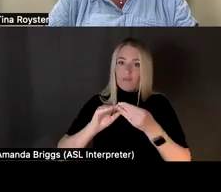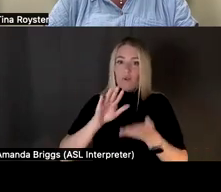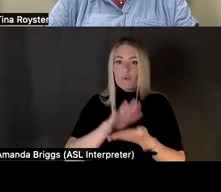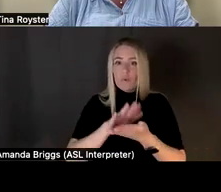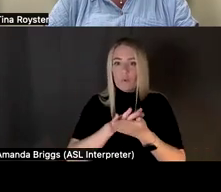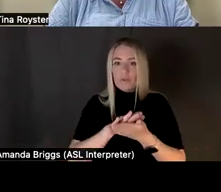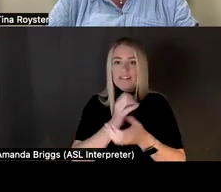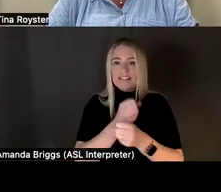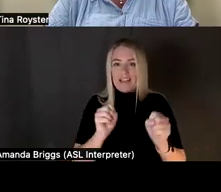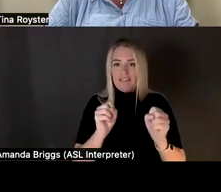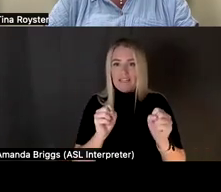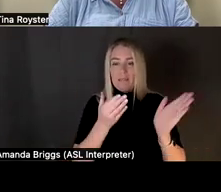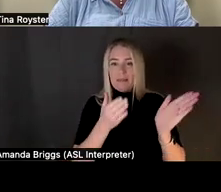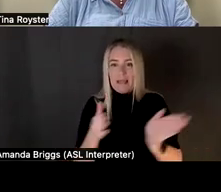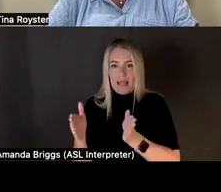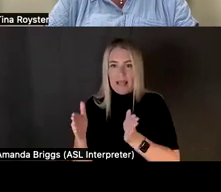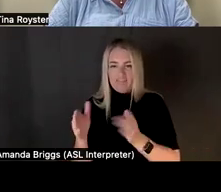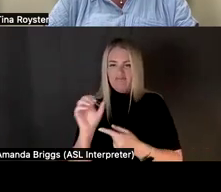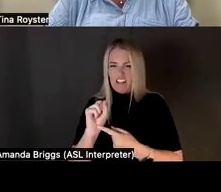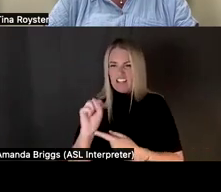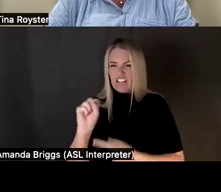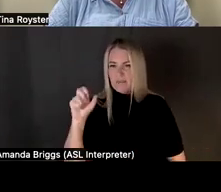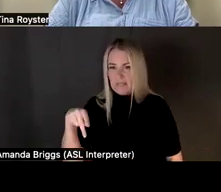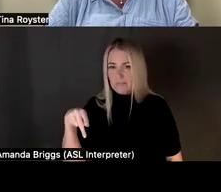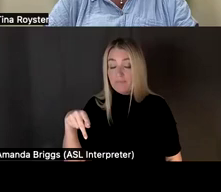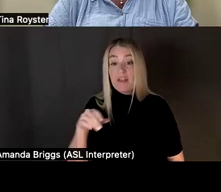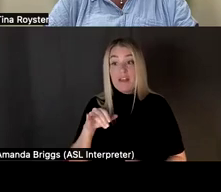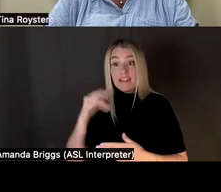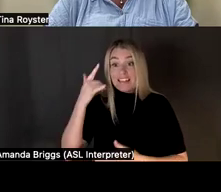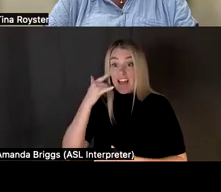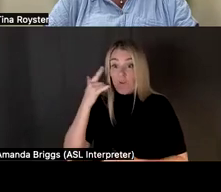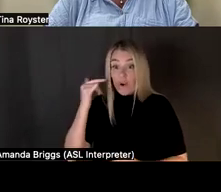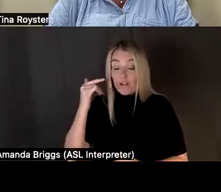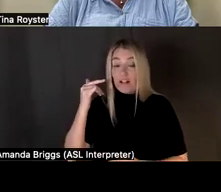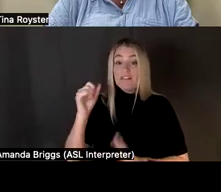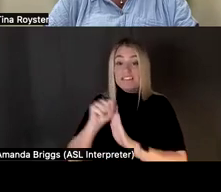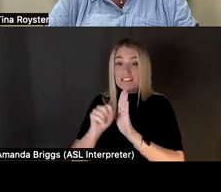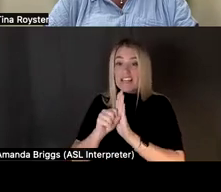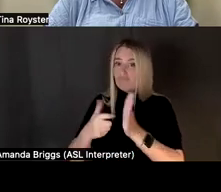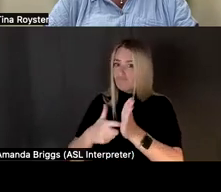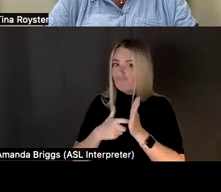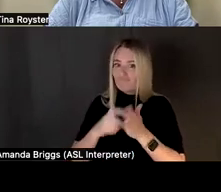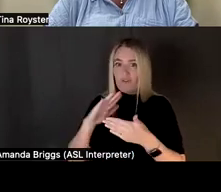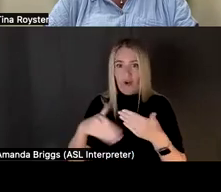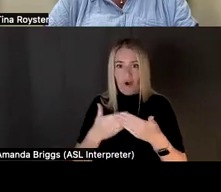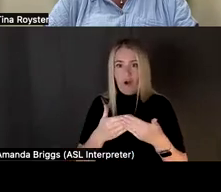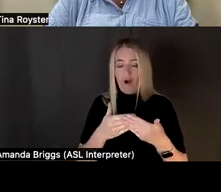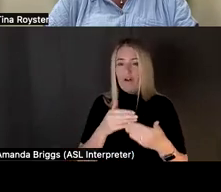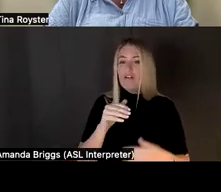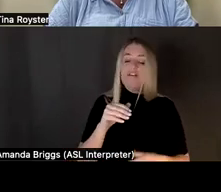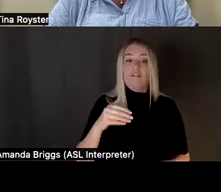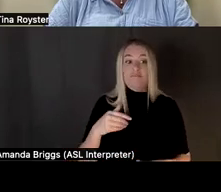Plan. This is a plan that the state of California mandates that all LEAs or local education agencies, of